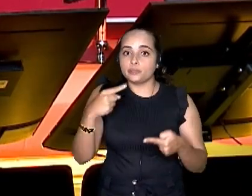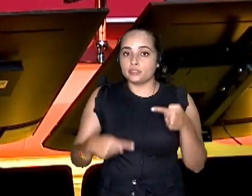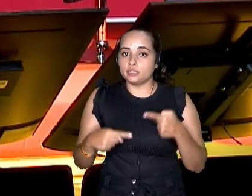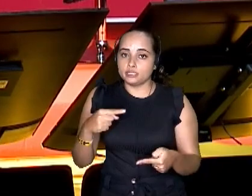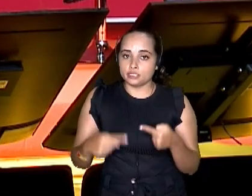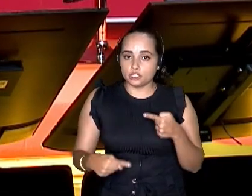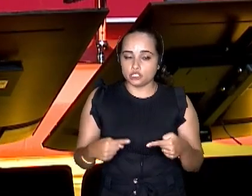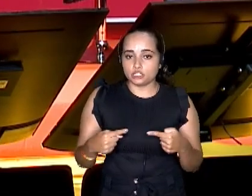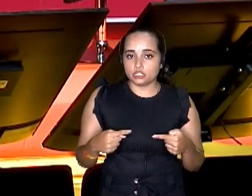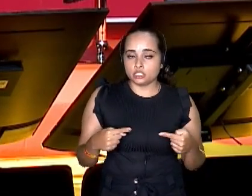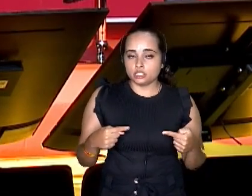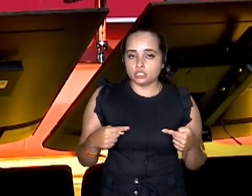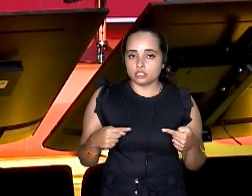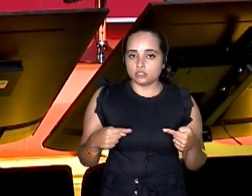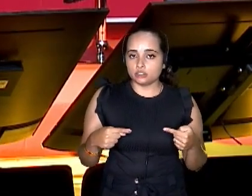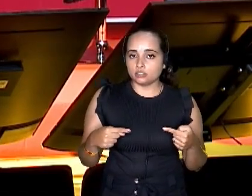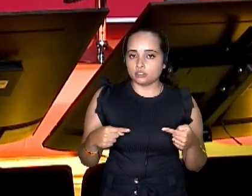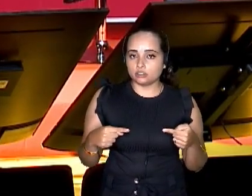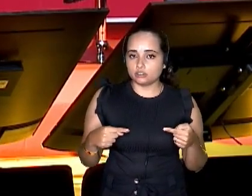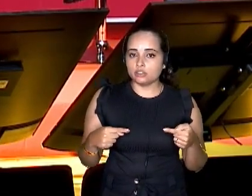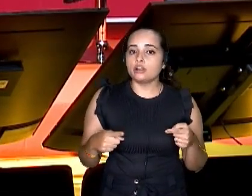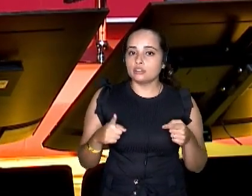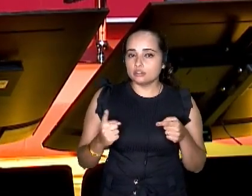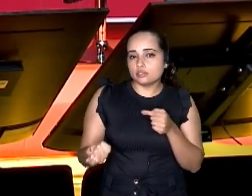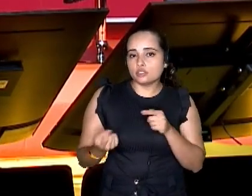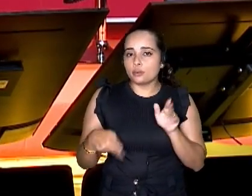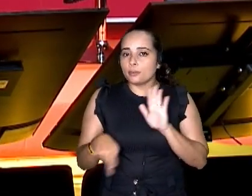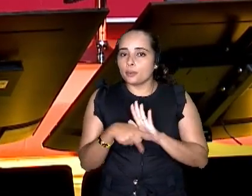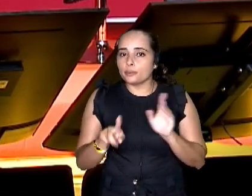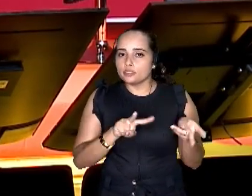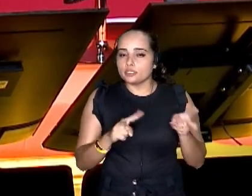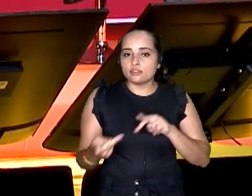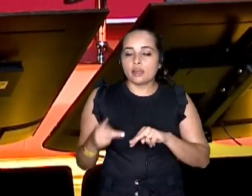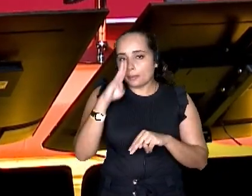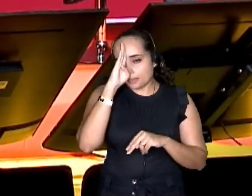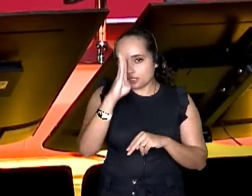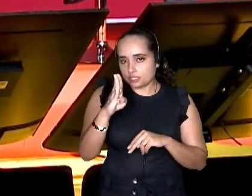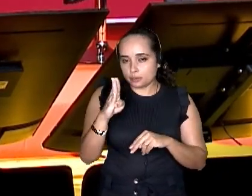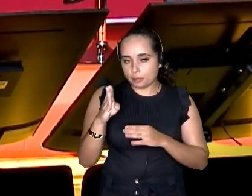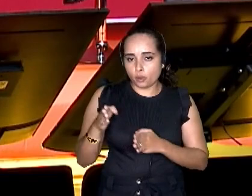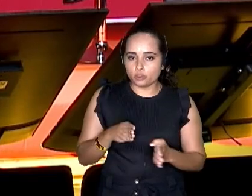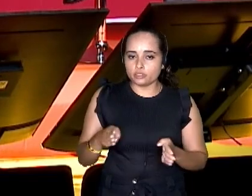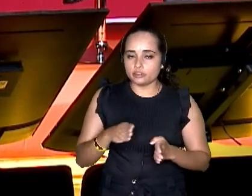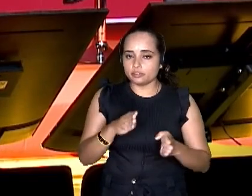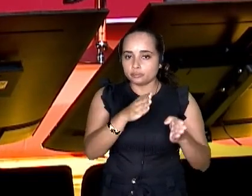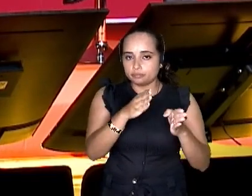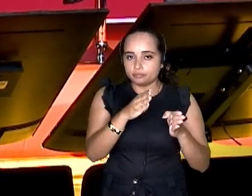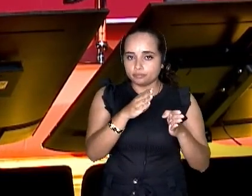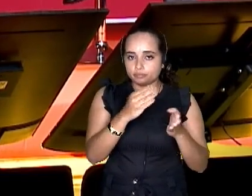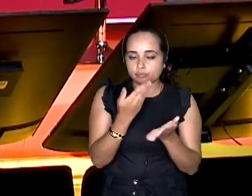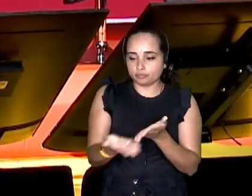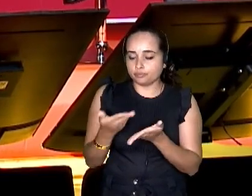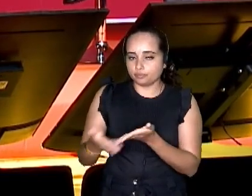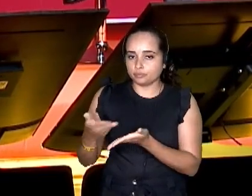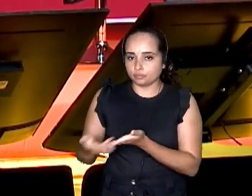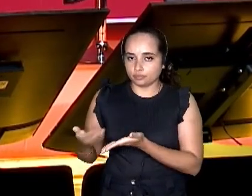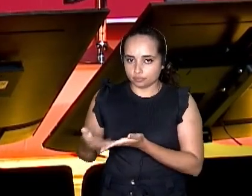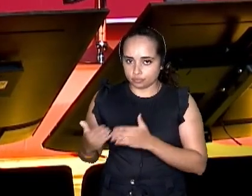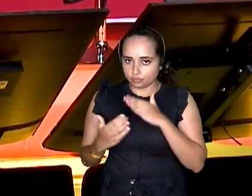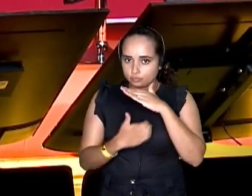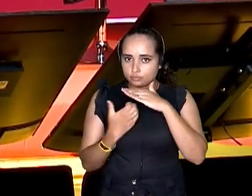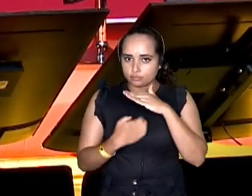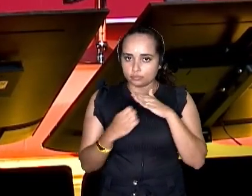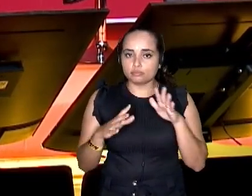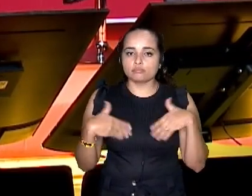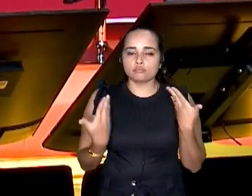third parties by the Brazilian entity. Dutch. What would be the main consequence of this scenario under